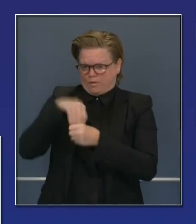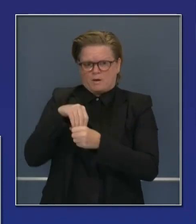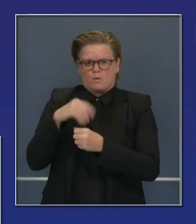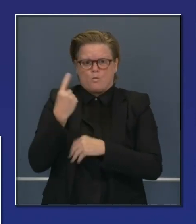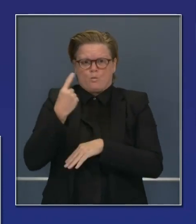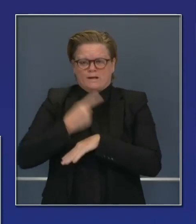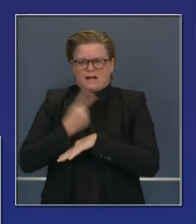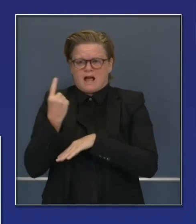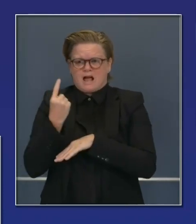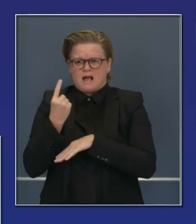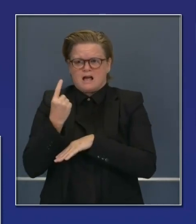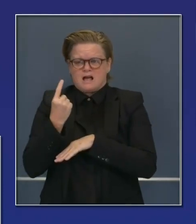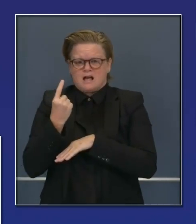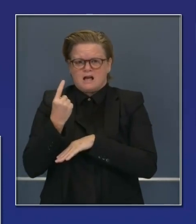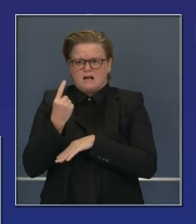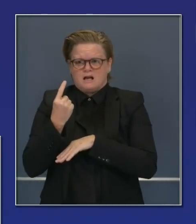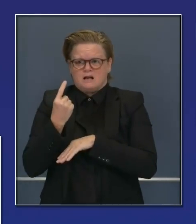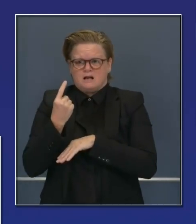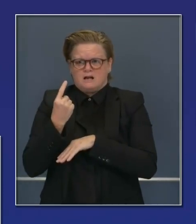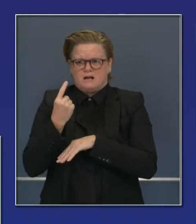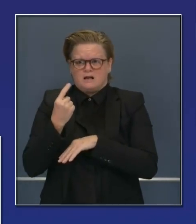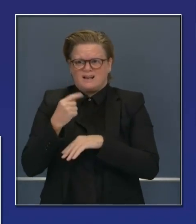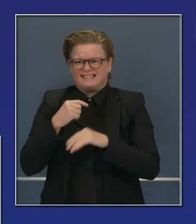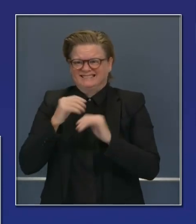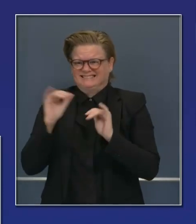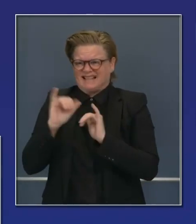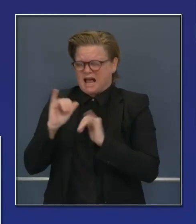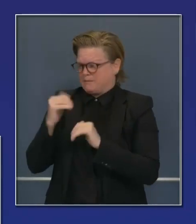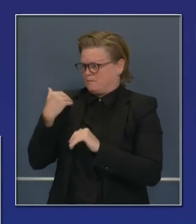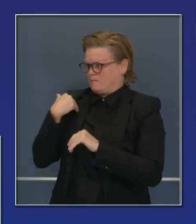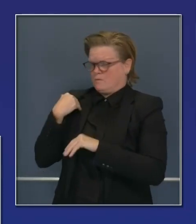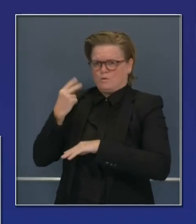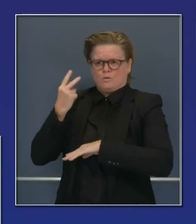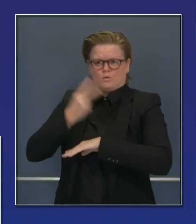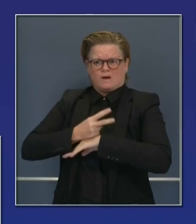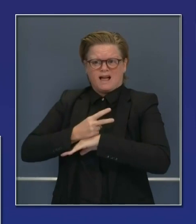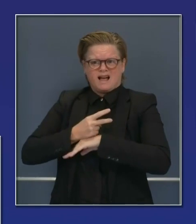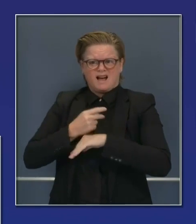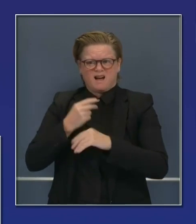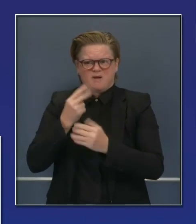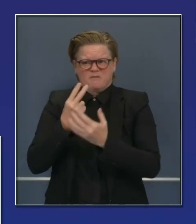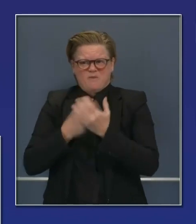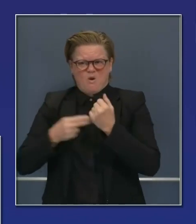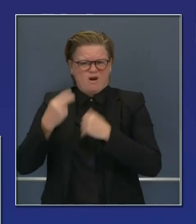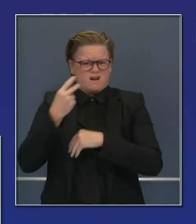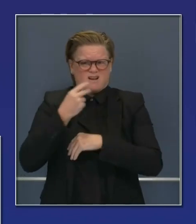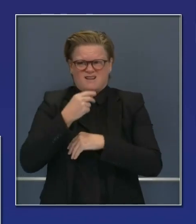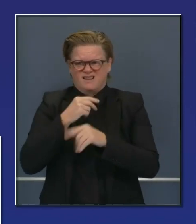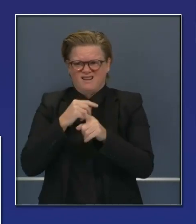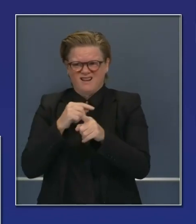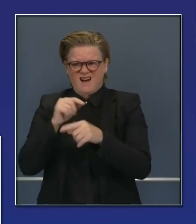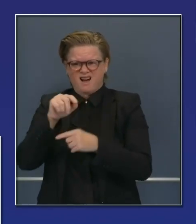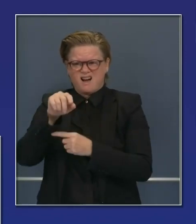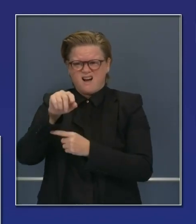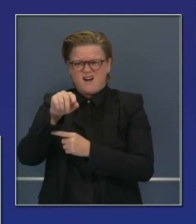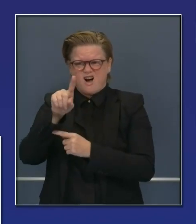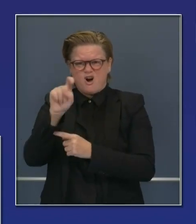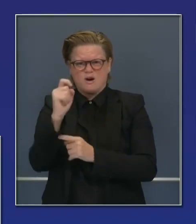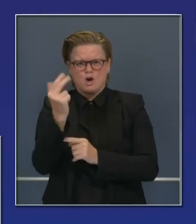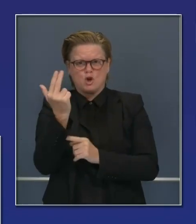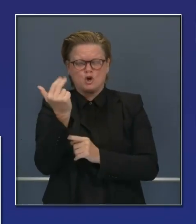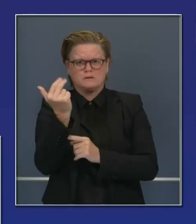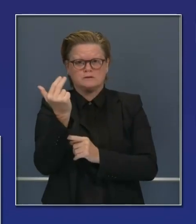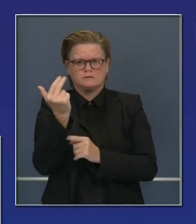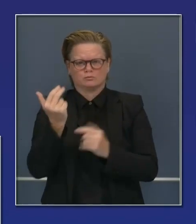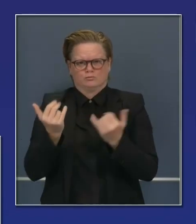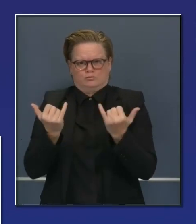24 hours, we've reported back-to-back days with 113 deaths. Just in the last 14 days,